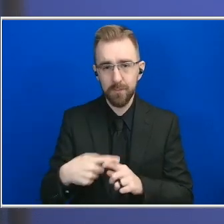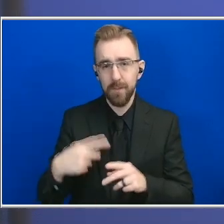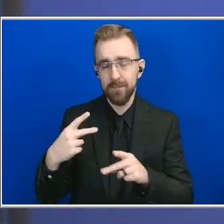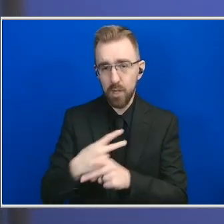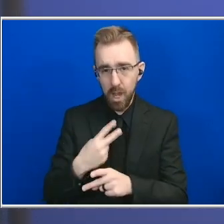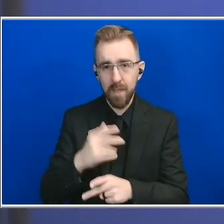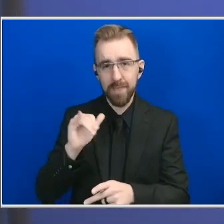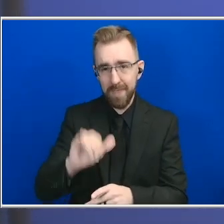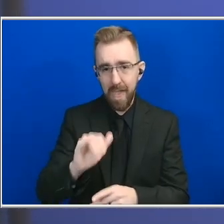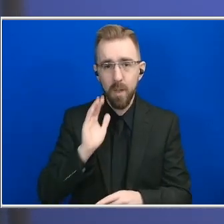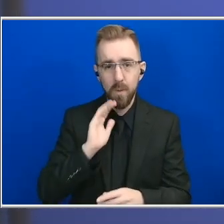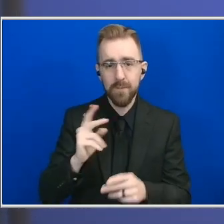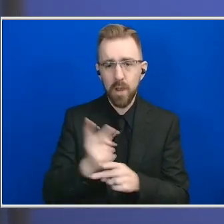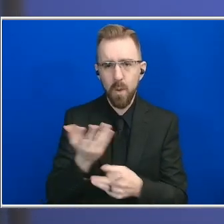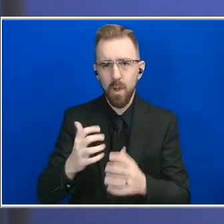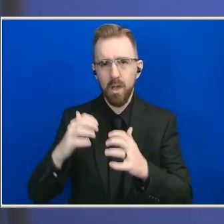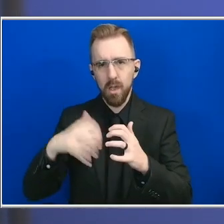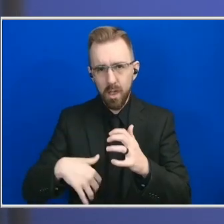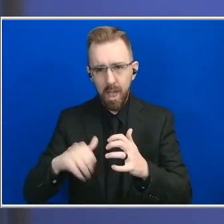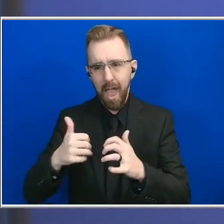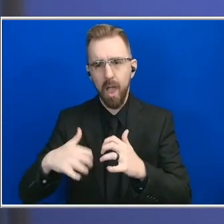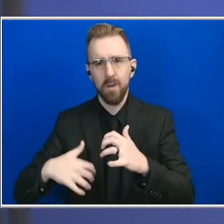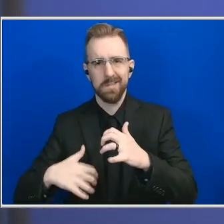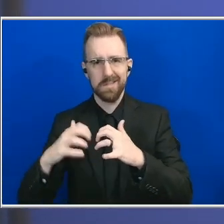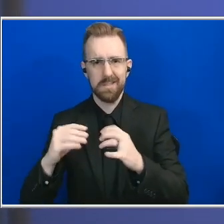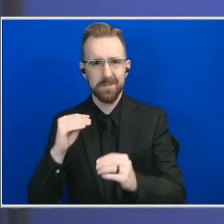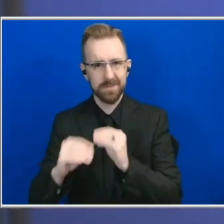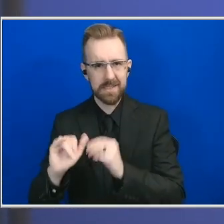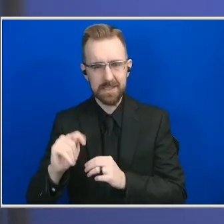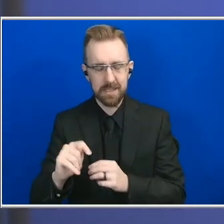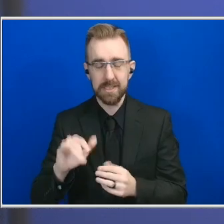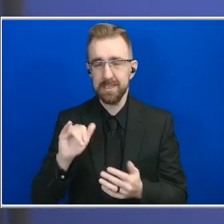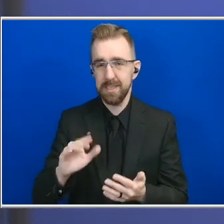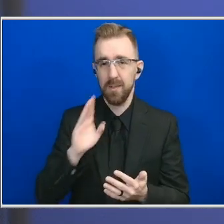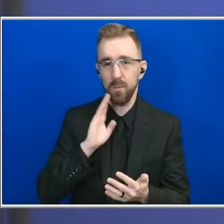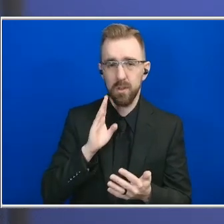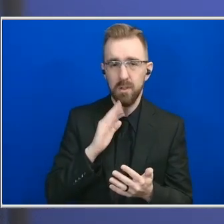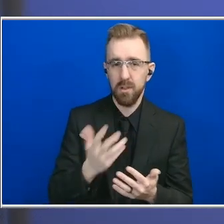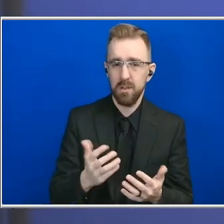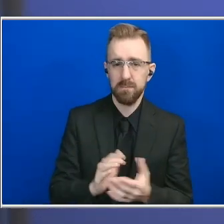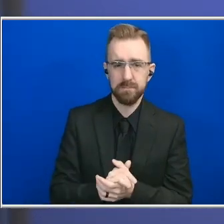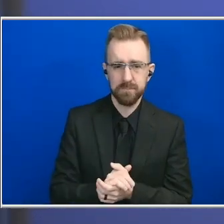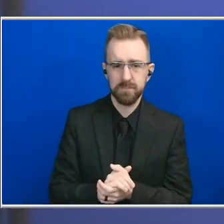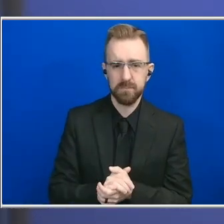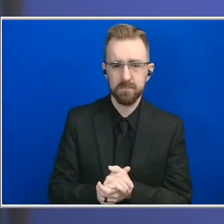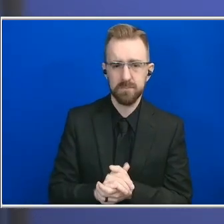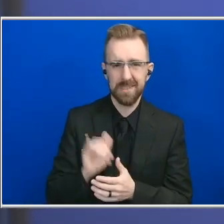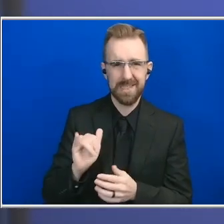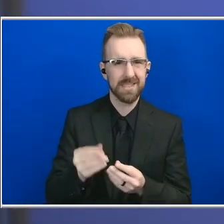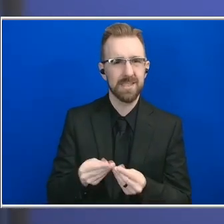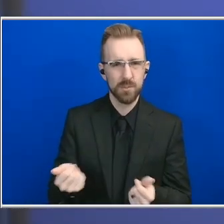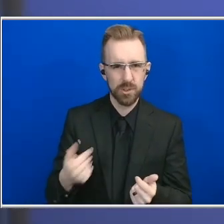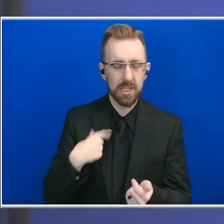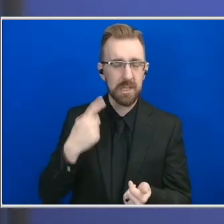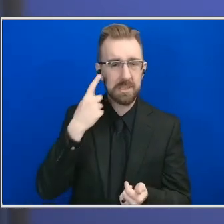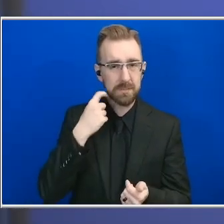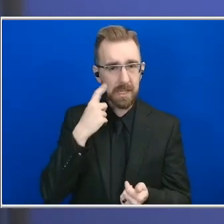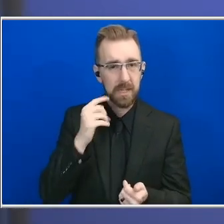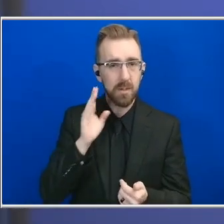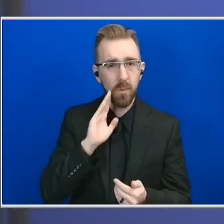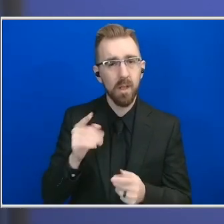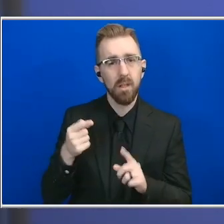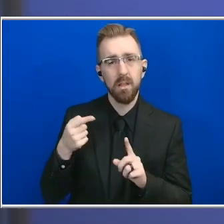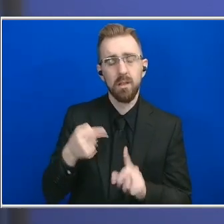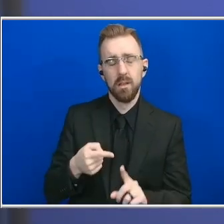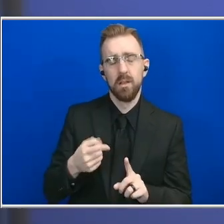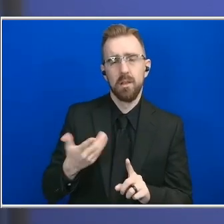how to fix it. And that's going to be the solution. And I suspect it's going to come down to